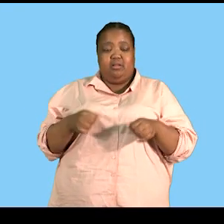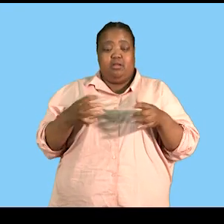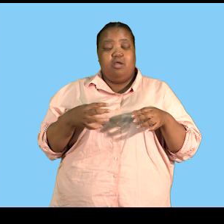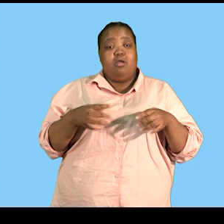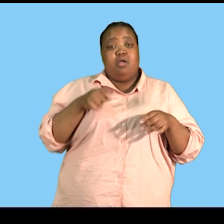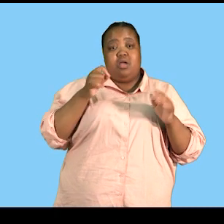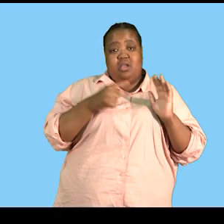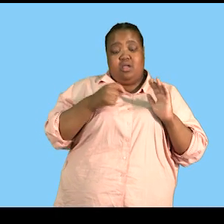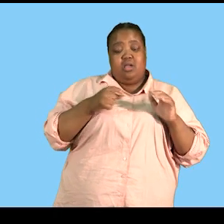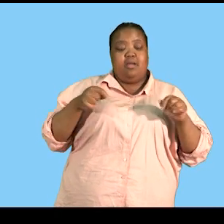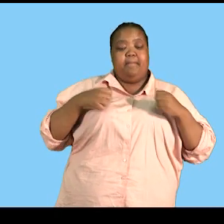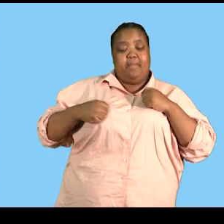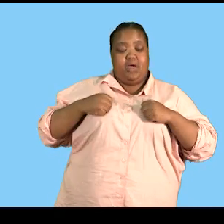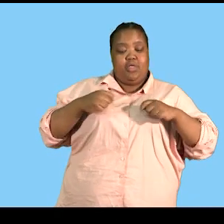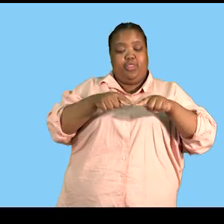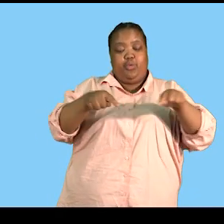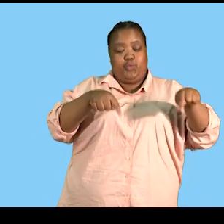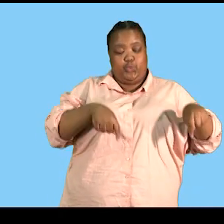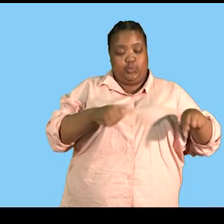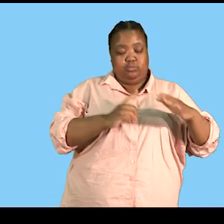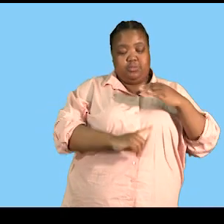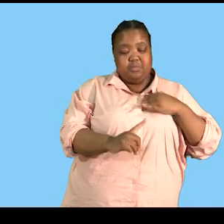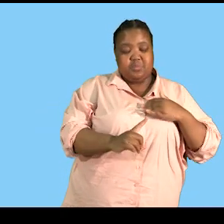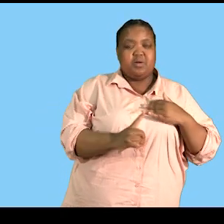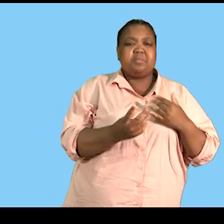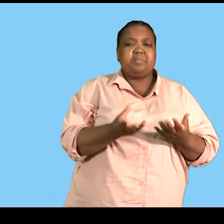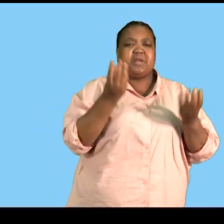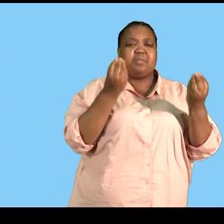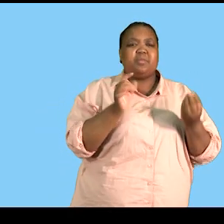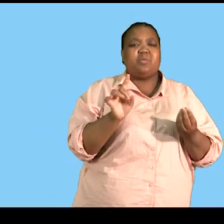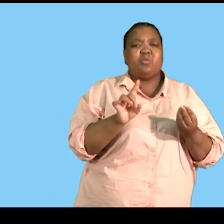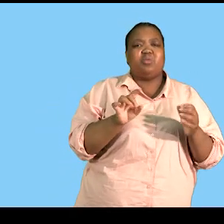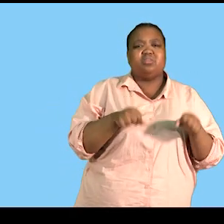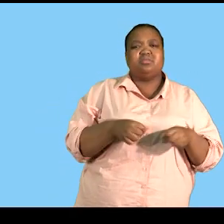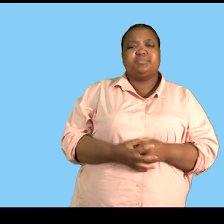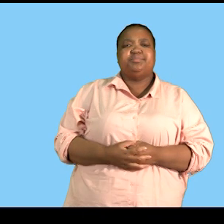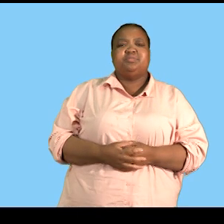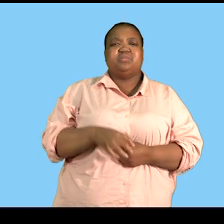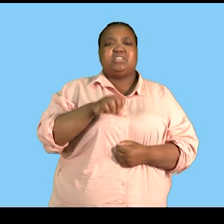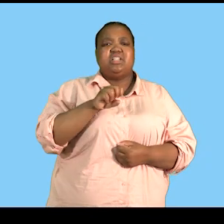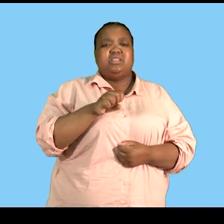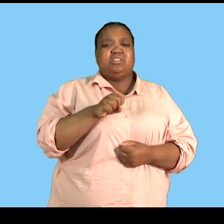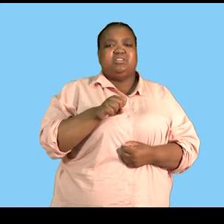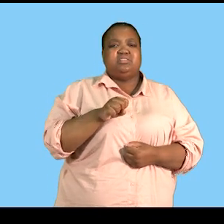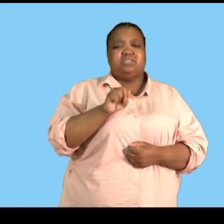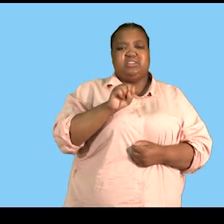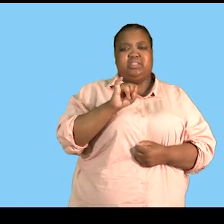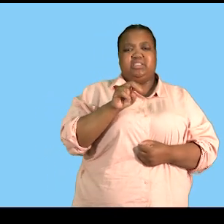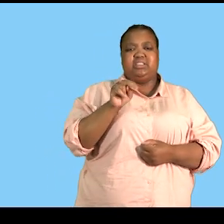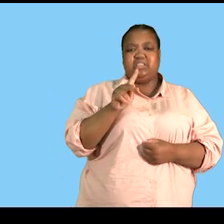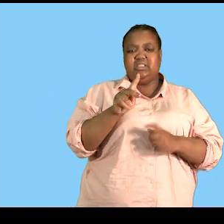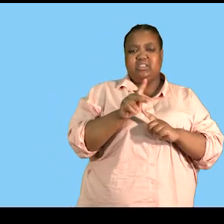you enter this one, you will find the